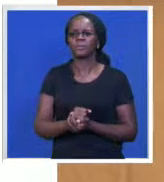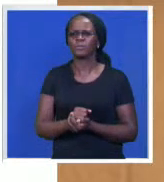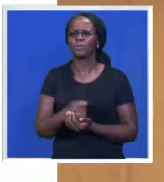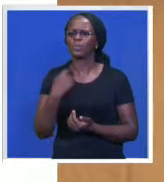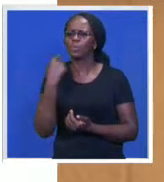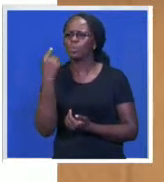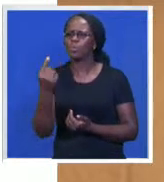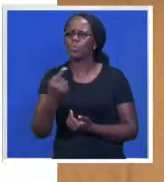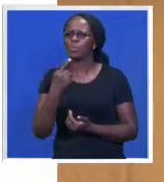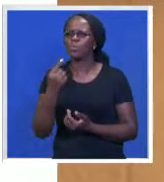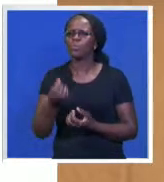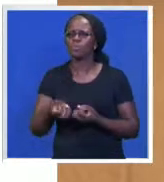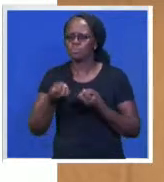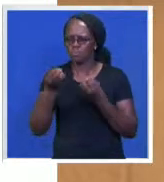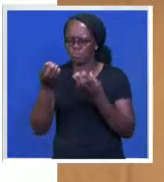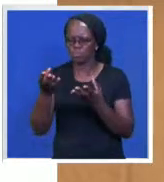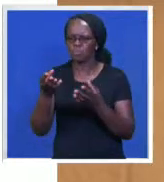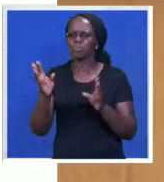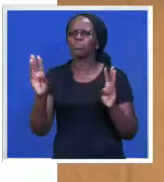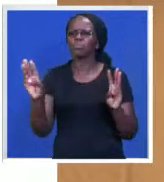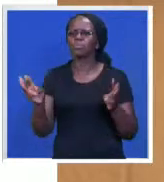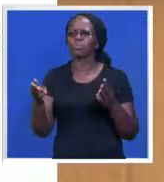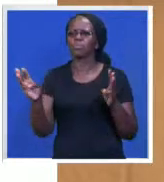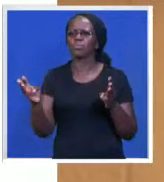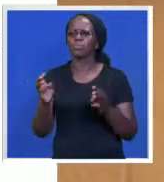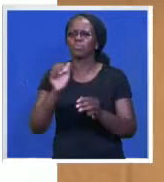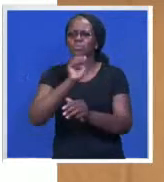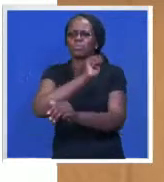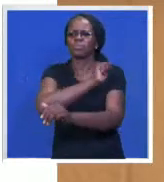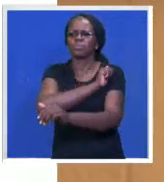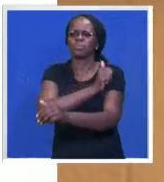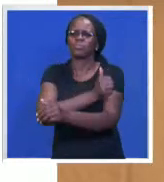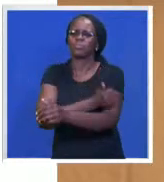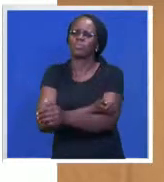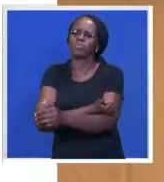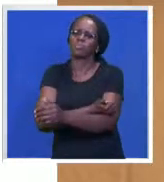Who gave people authority over creation?